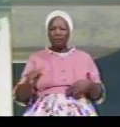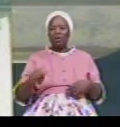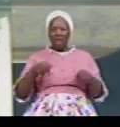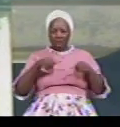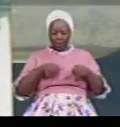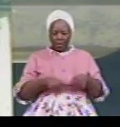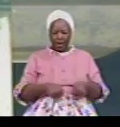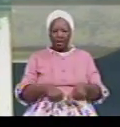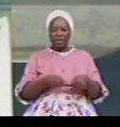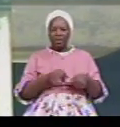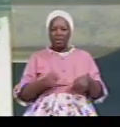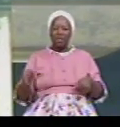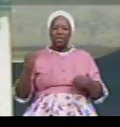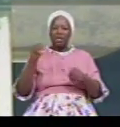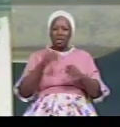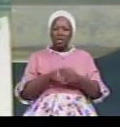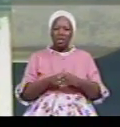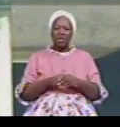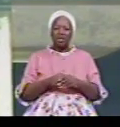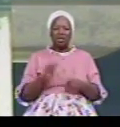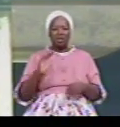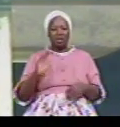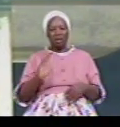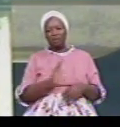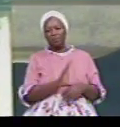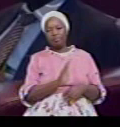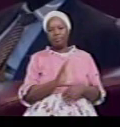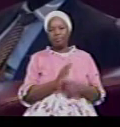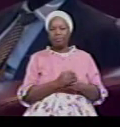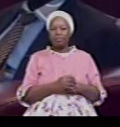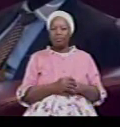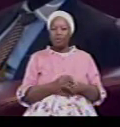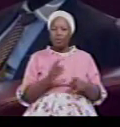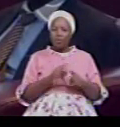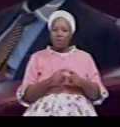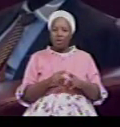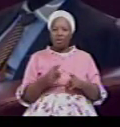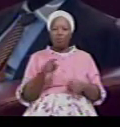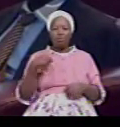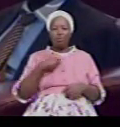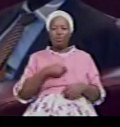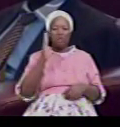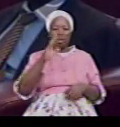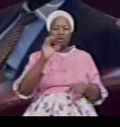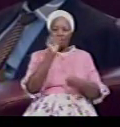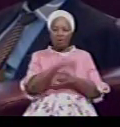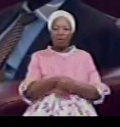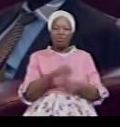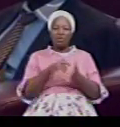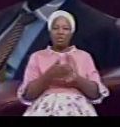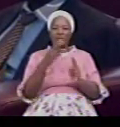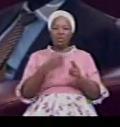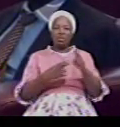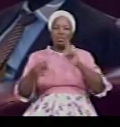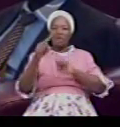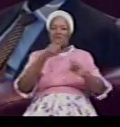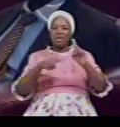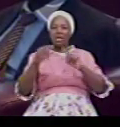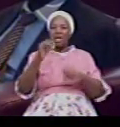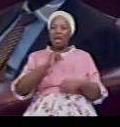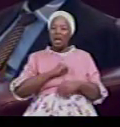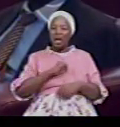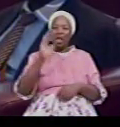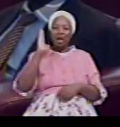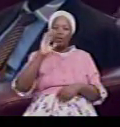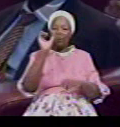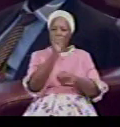abiding in him. But we overcome. I overcome. There's a